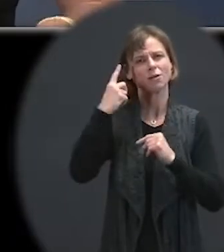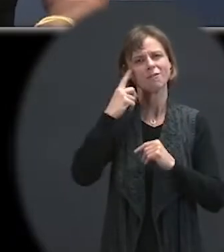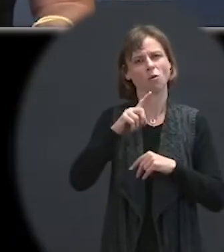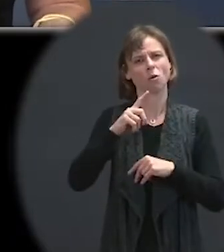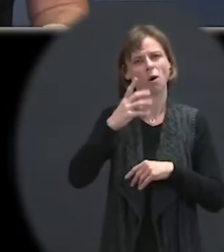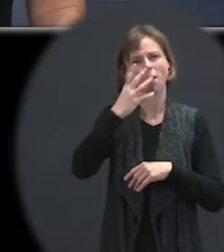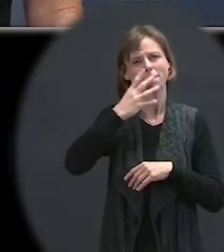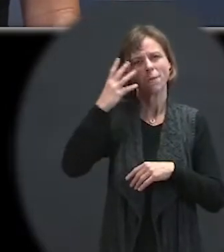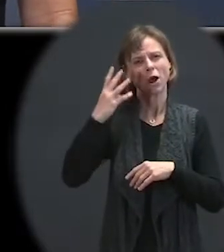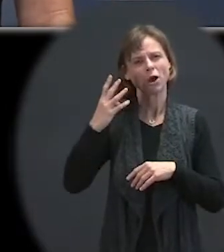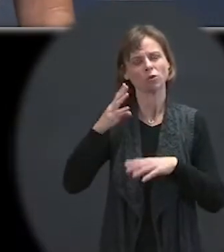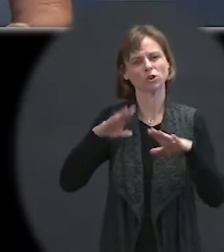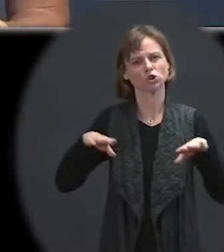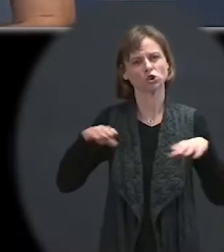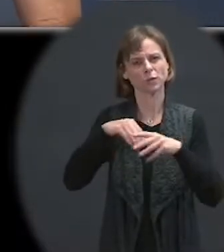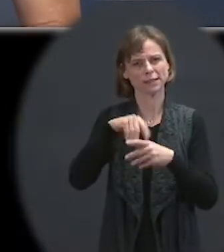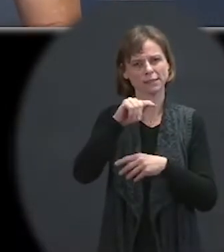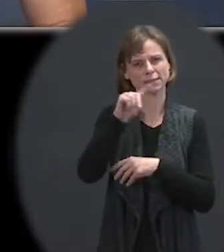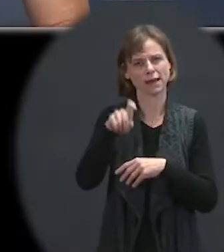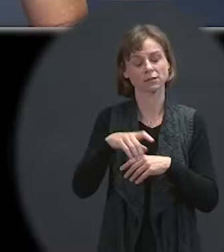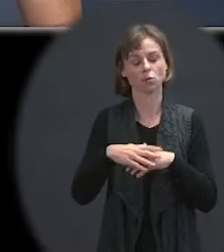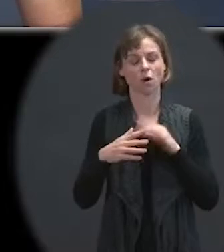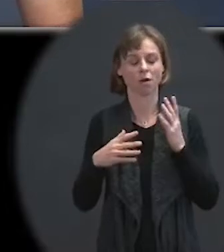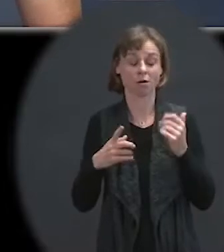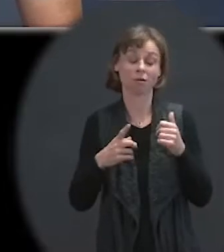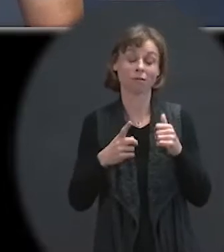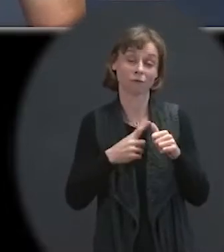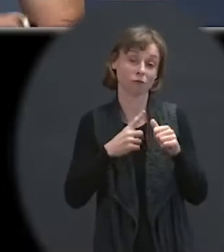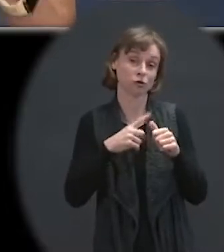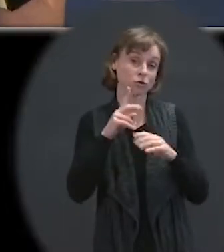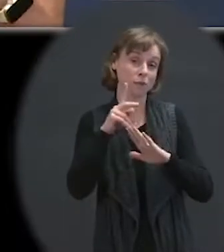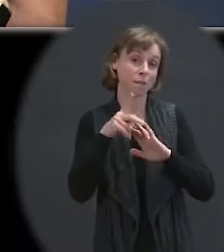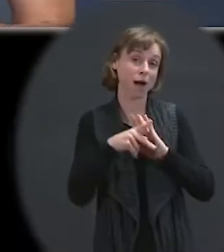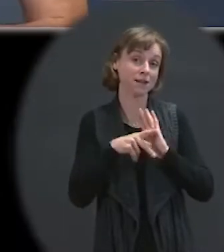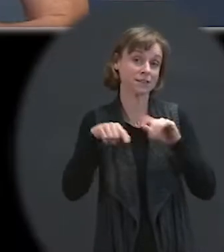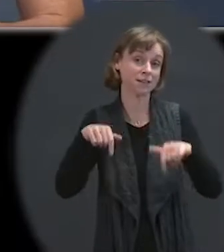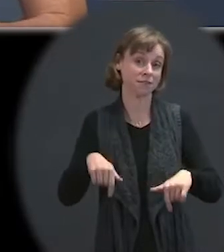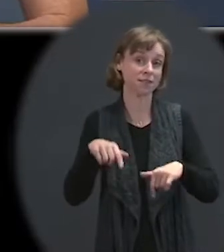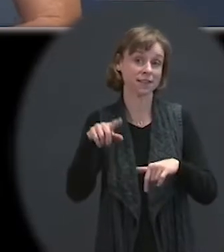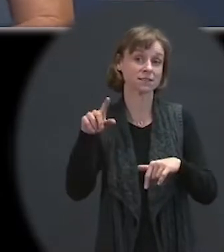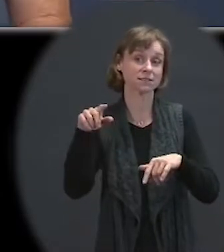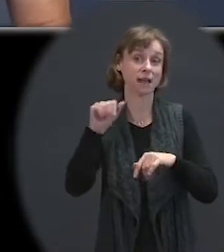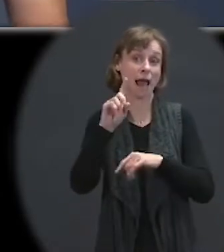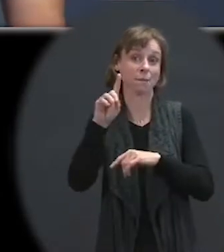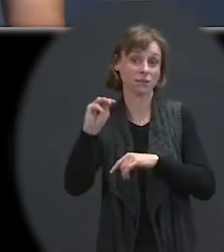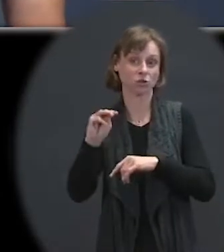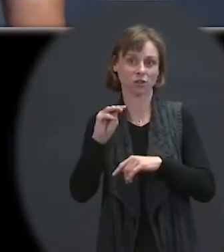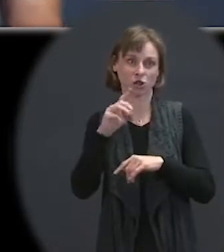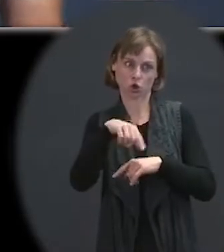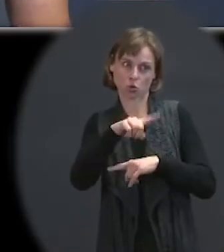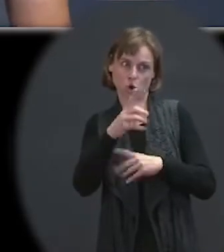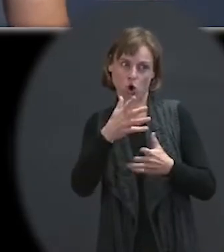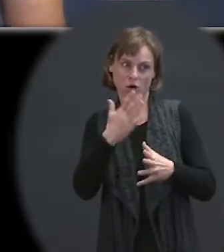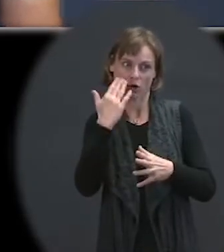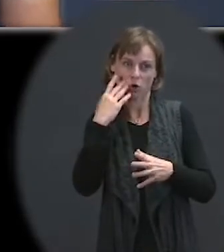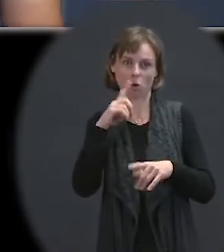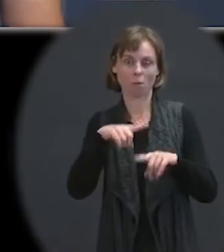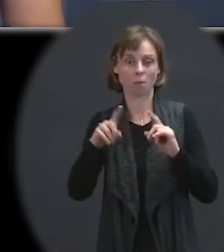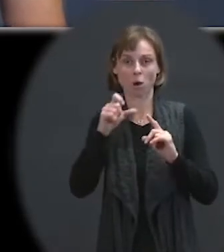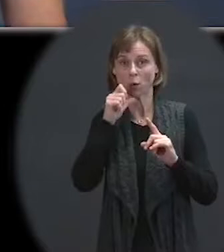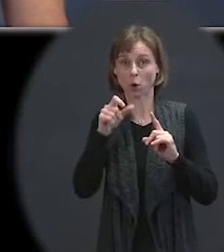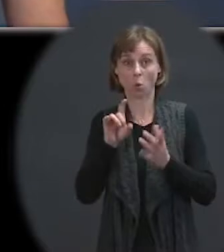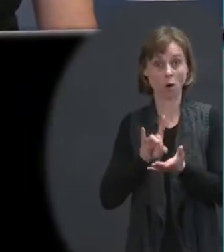Well, first, the policy of this administration, as you well know, but just for others, is not to expel unaccompanied children